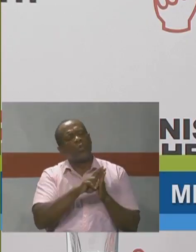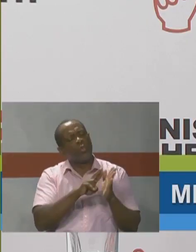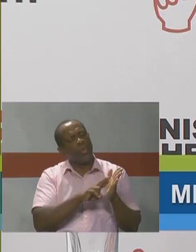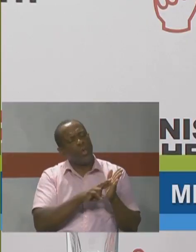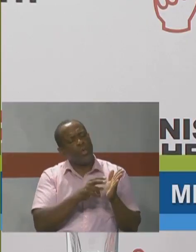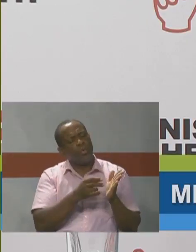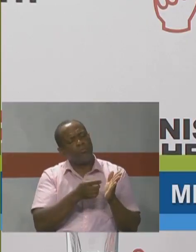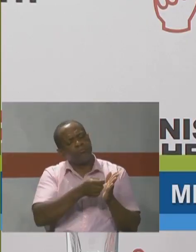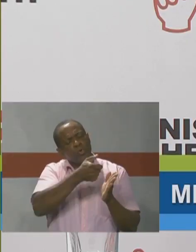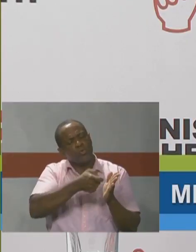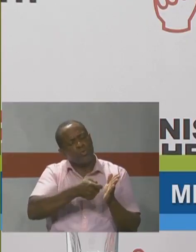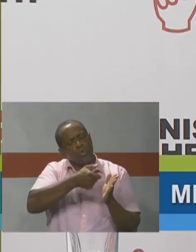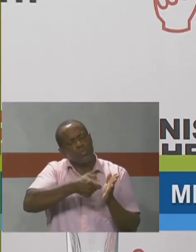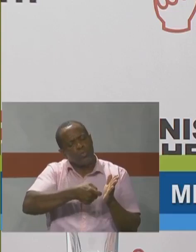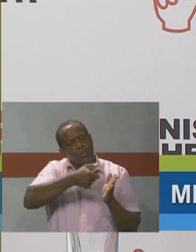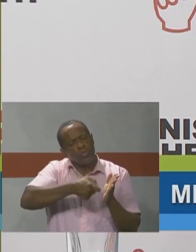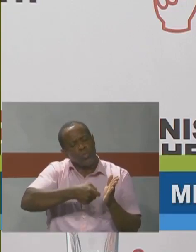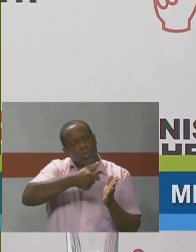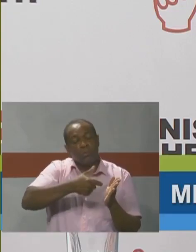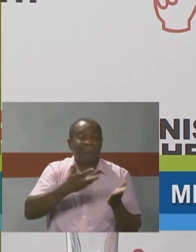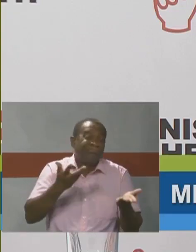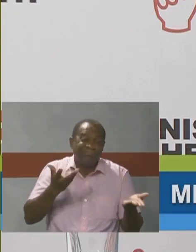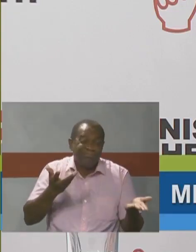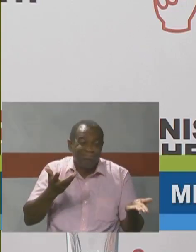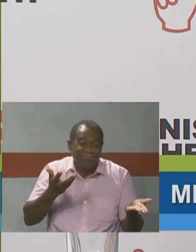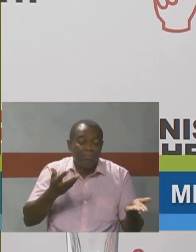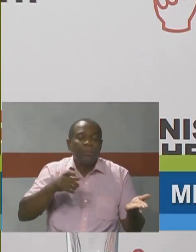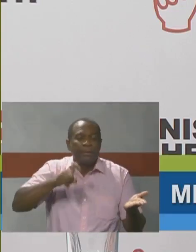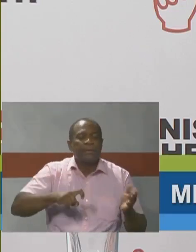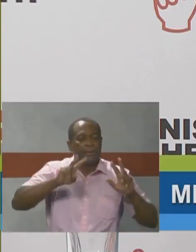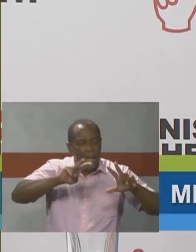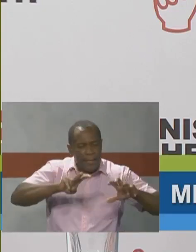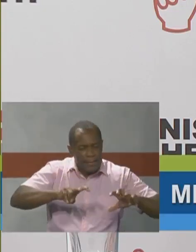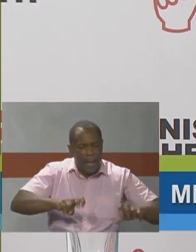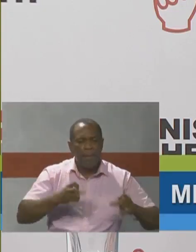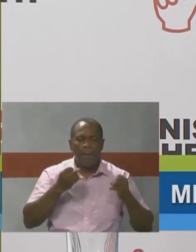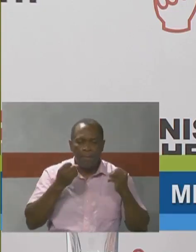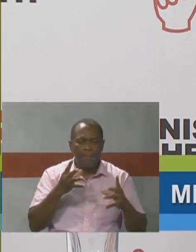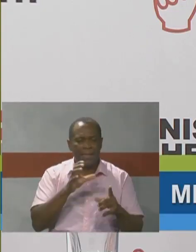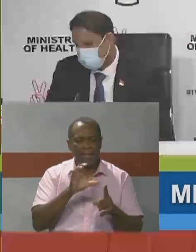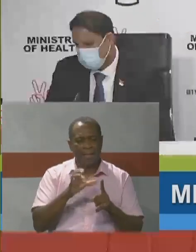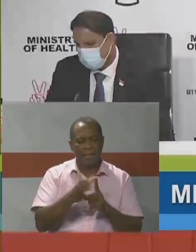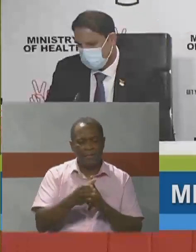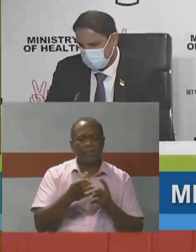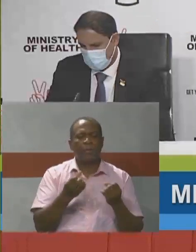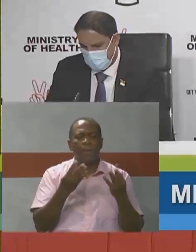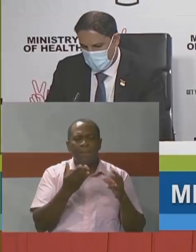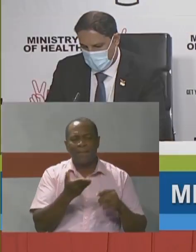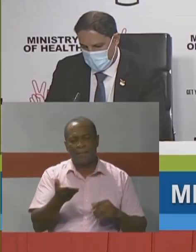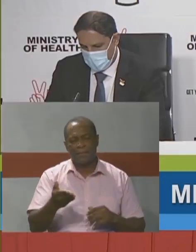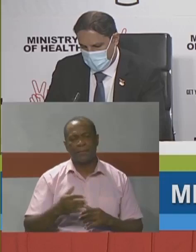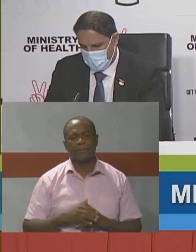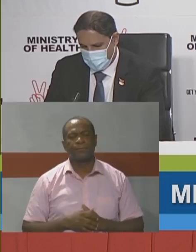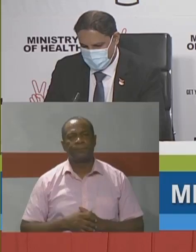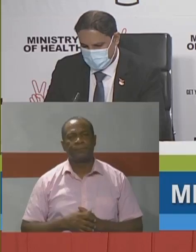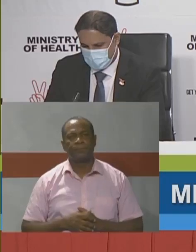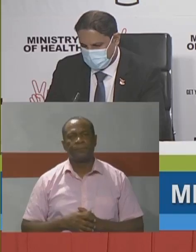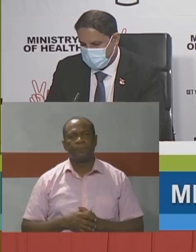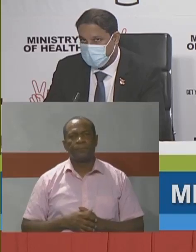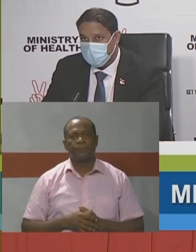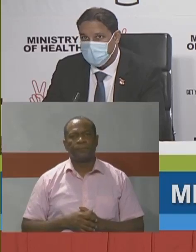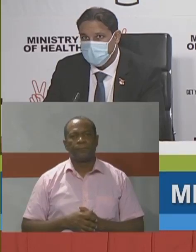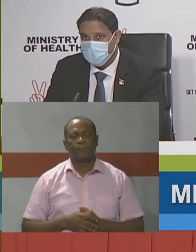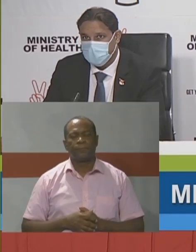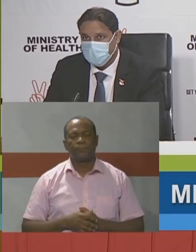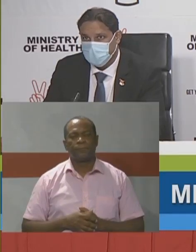in announcing the adjustment of measures. Thank you very much for asking. Thank you very much, Minister. And with that, we go